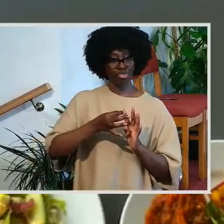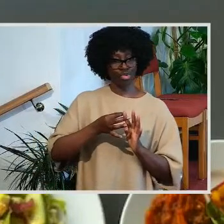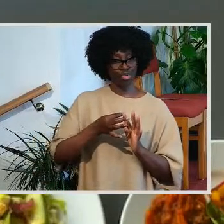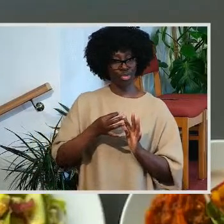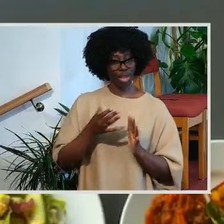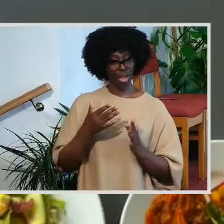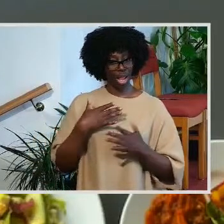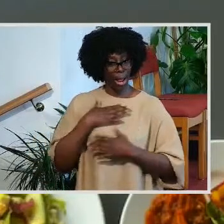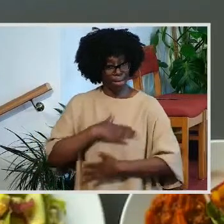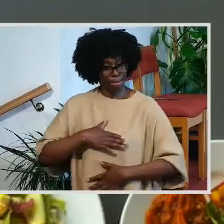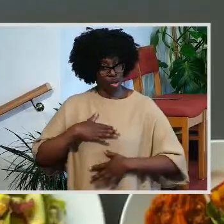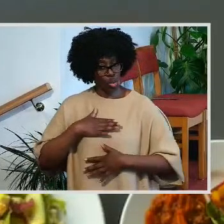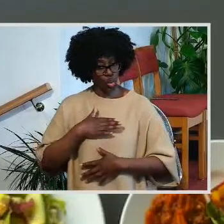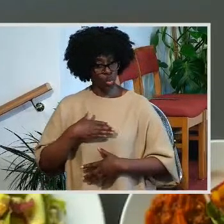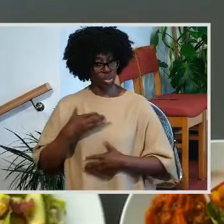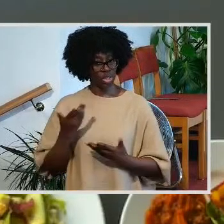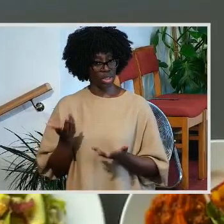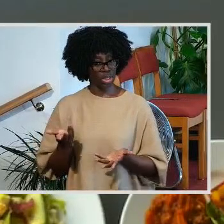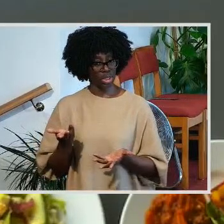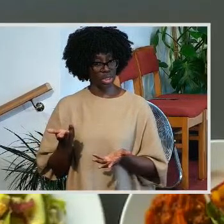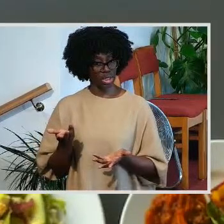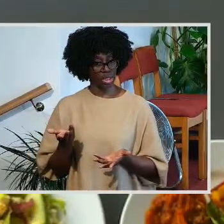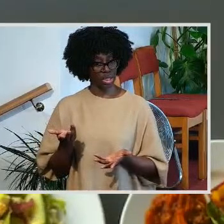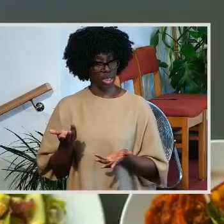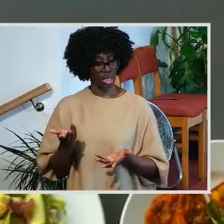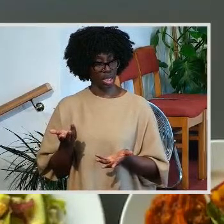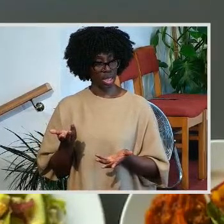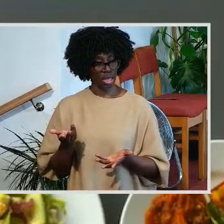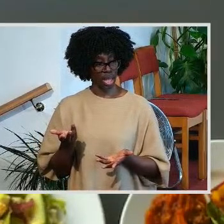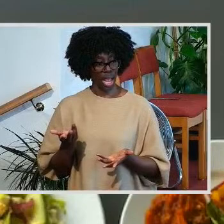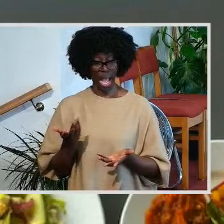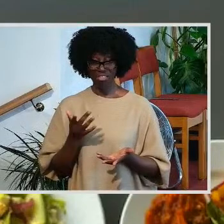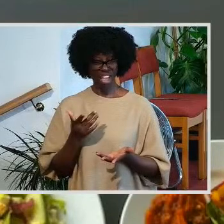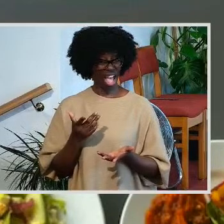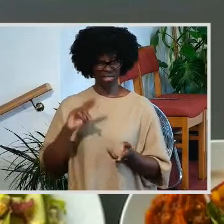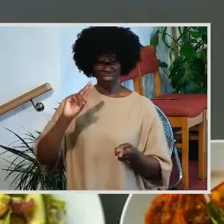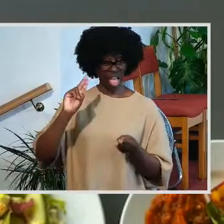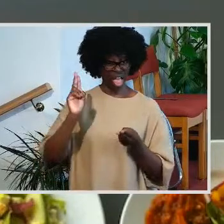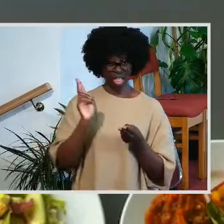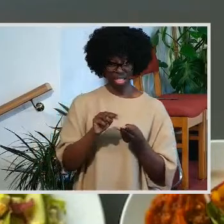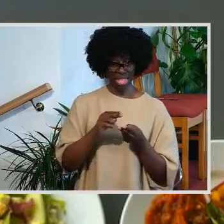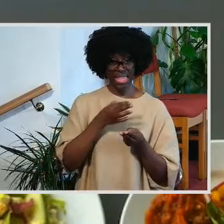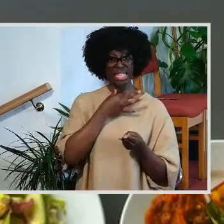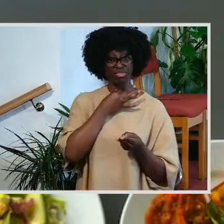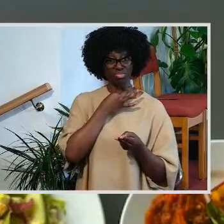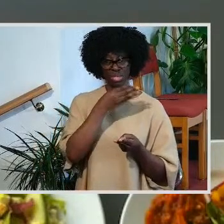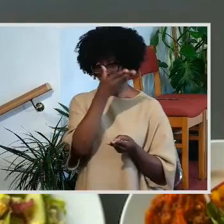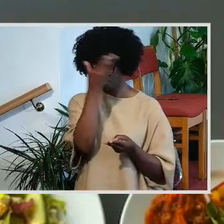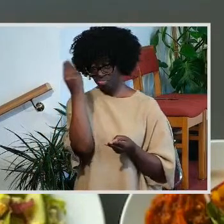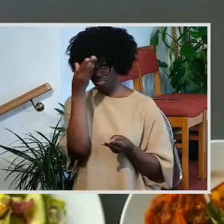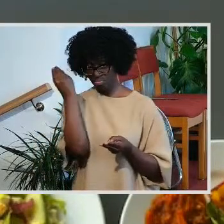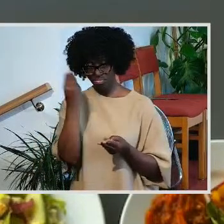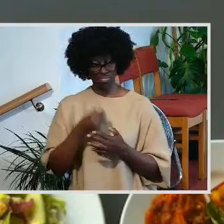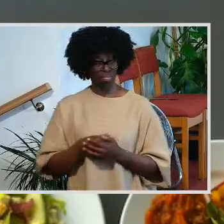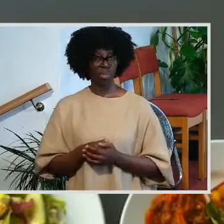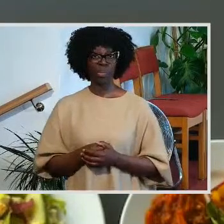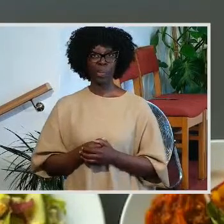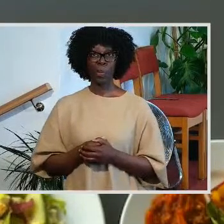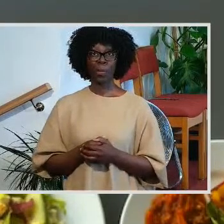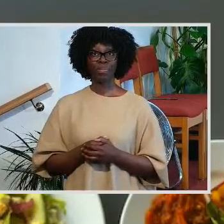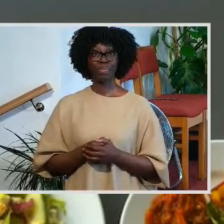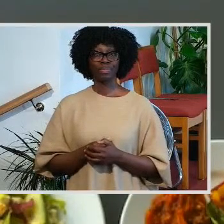had lower risk of some of the diseases associated with old age. There's also